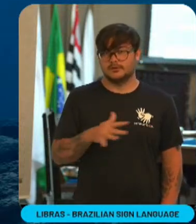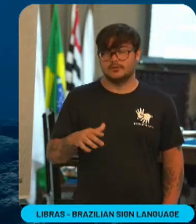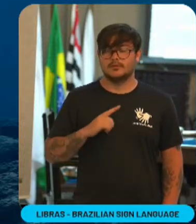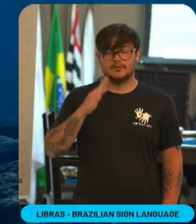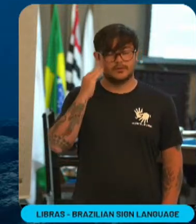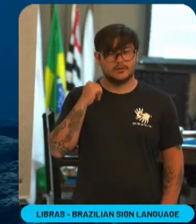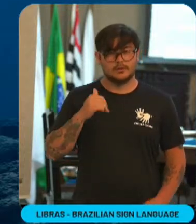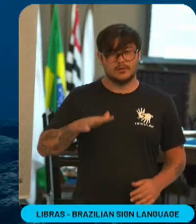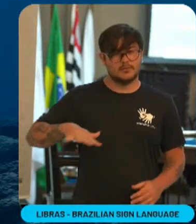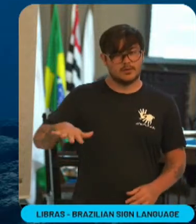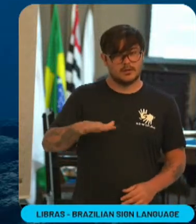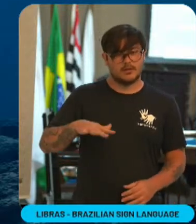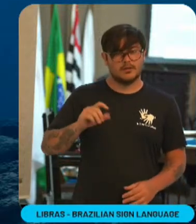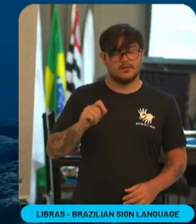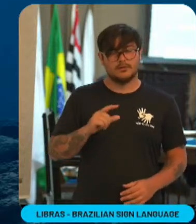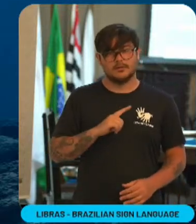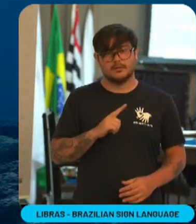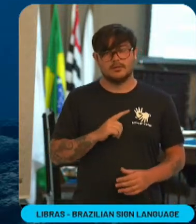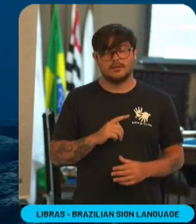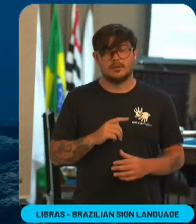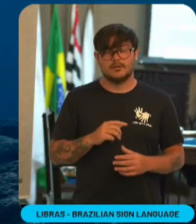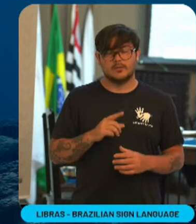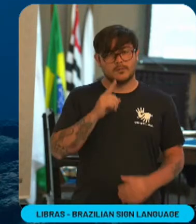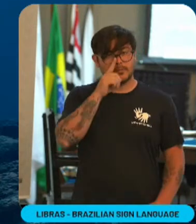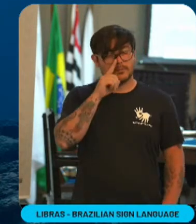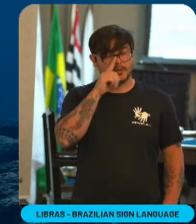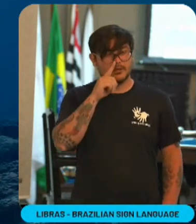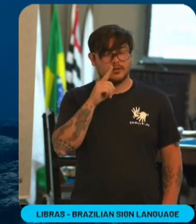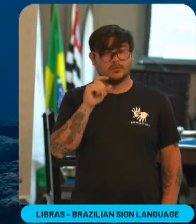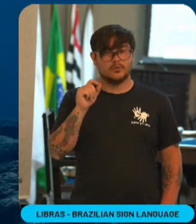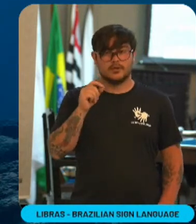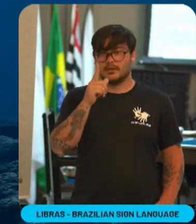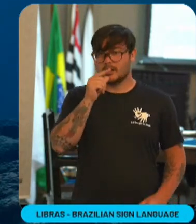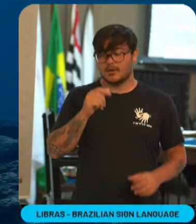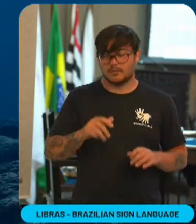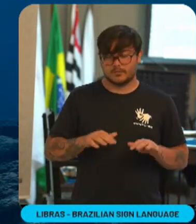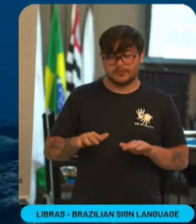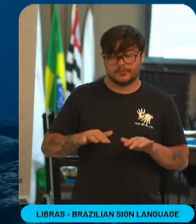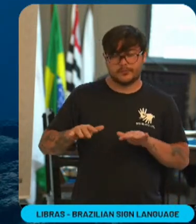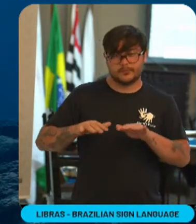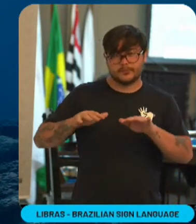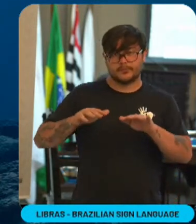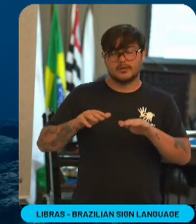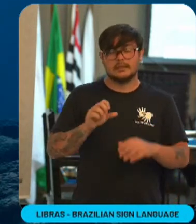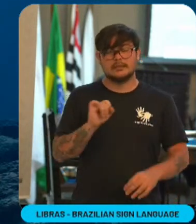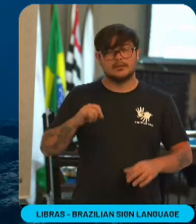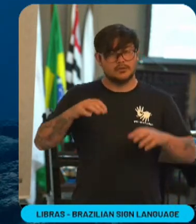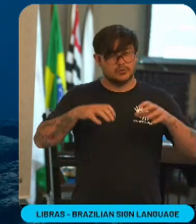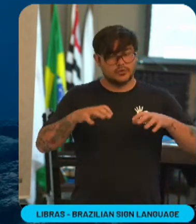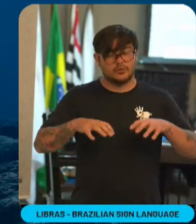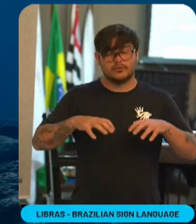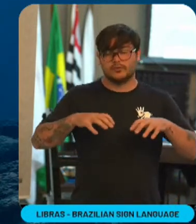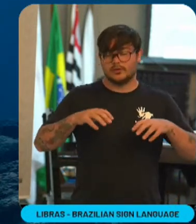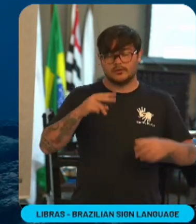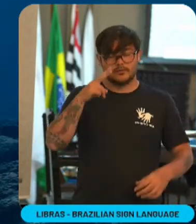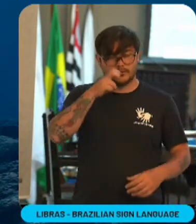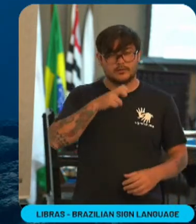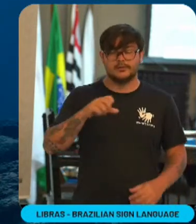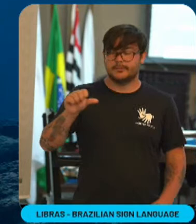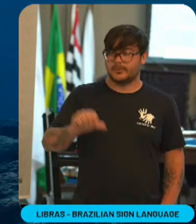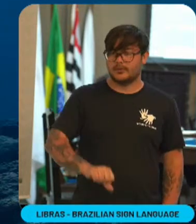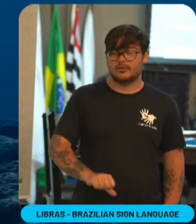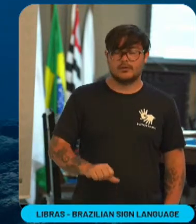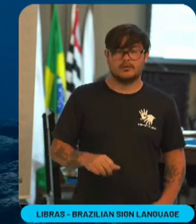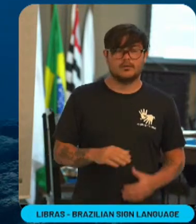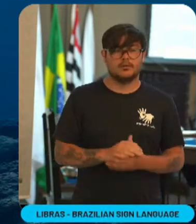that in a certain area of the city, there's a high risk of the raising of the sea level, and if